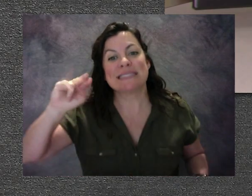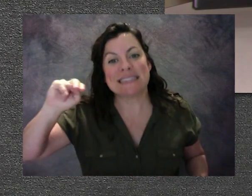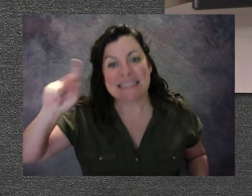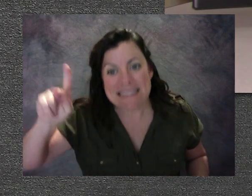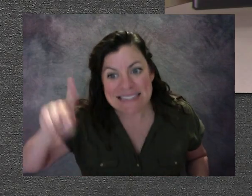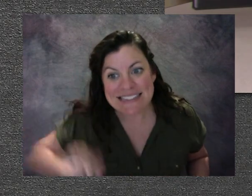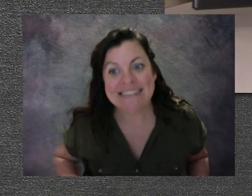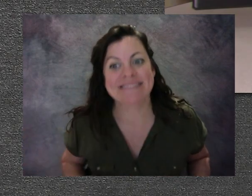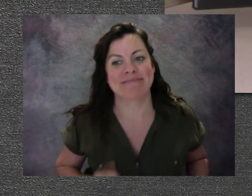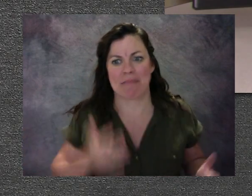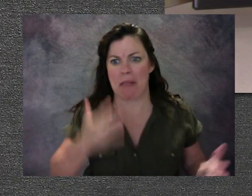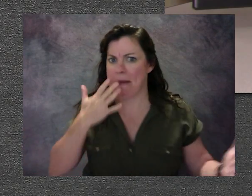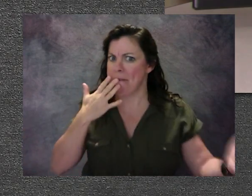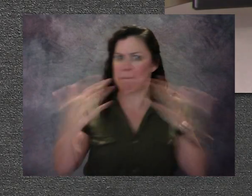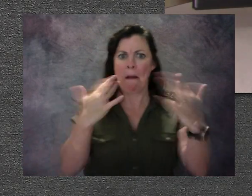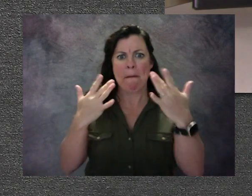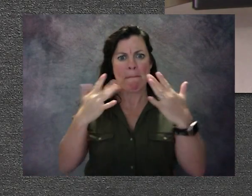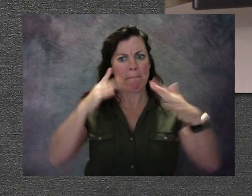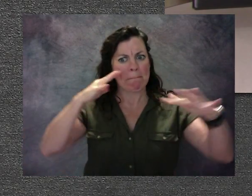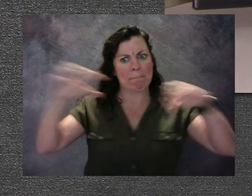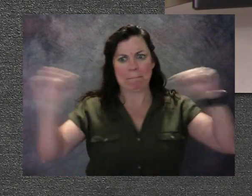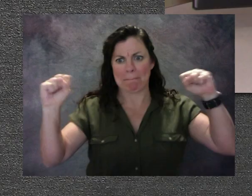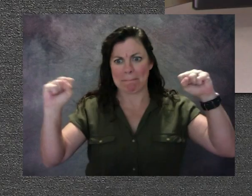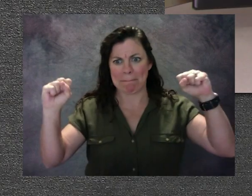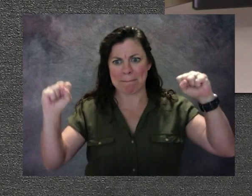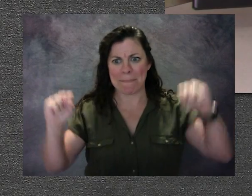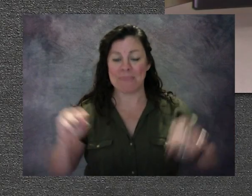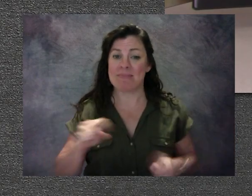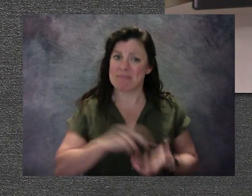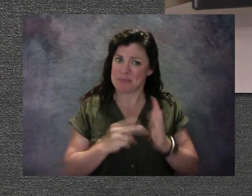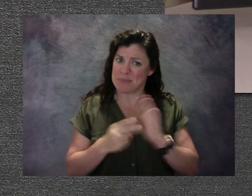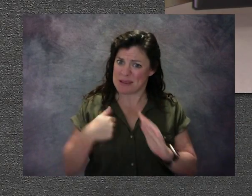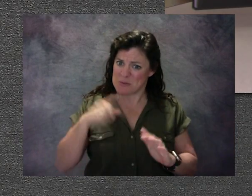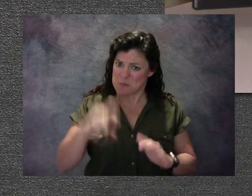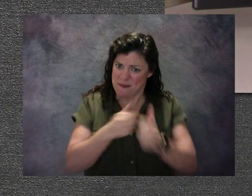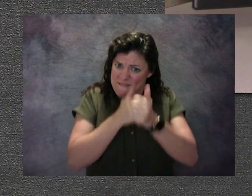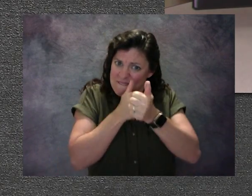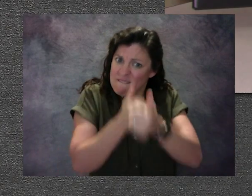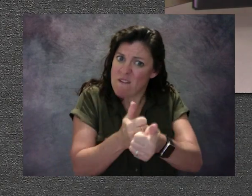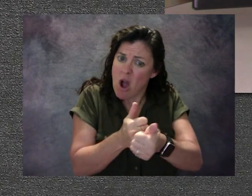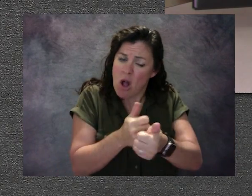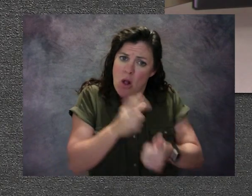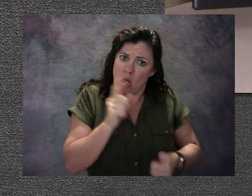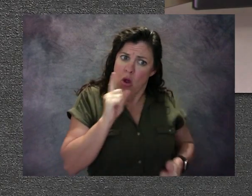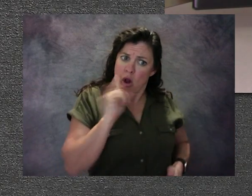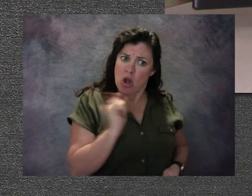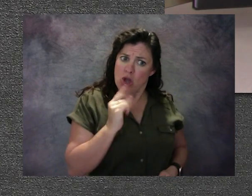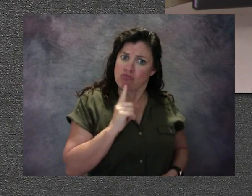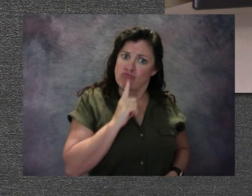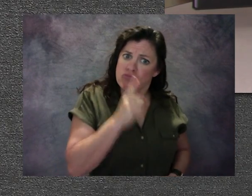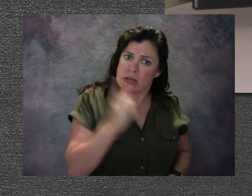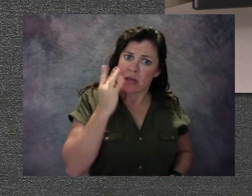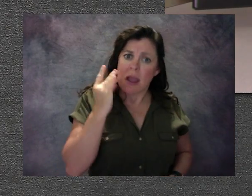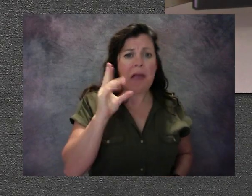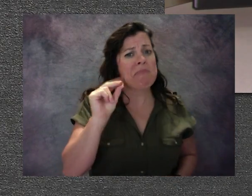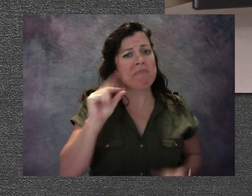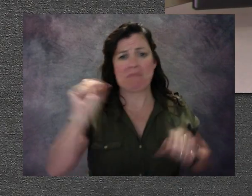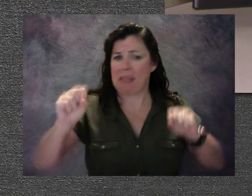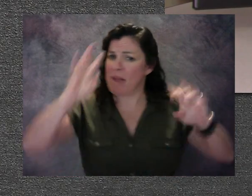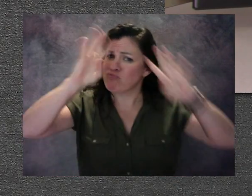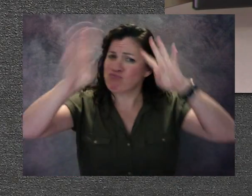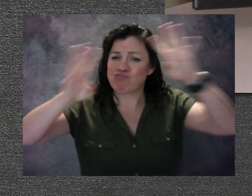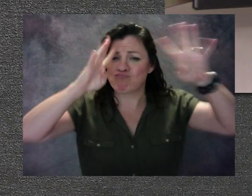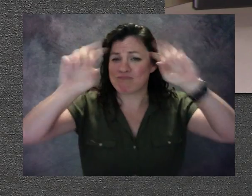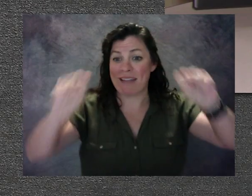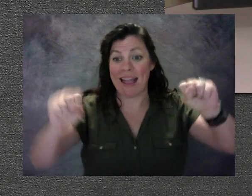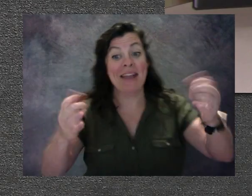that cat. So you don't always need to do it exactly the way it looks. Now our next one's Frida Kahlo,